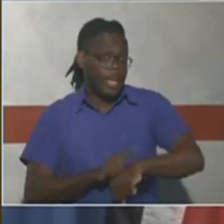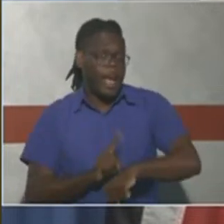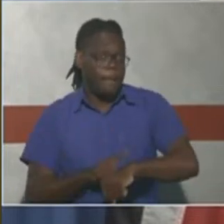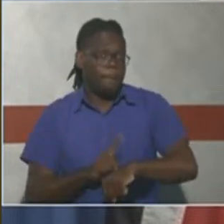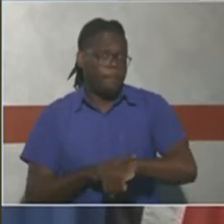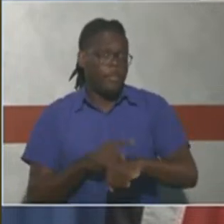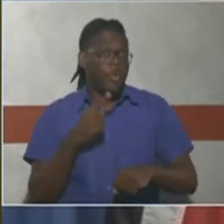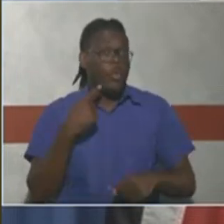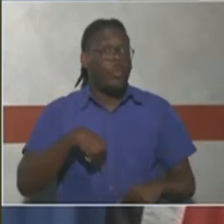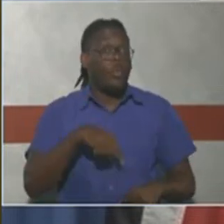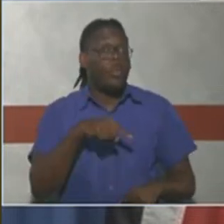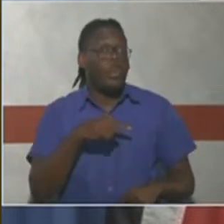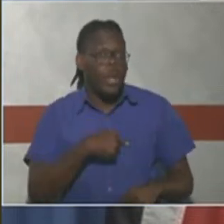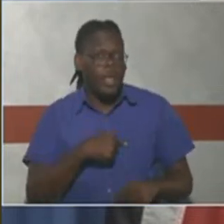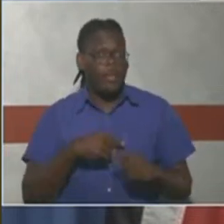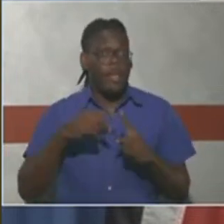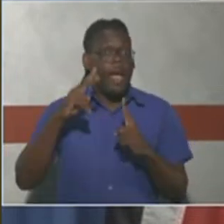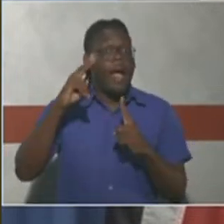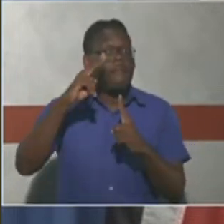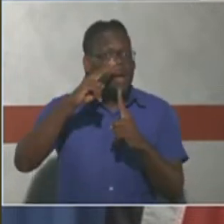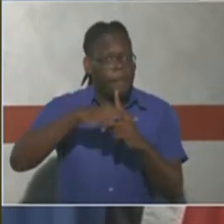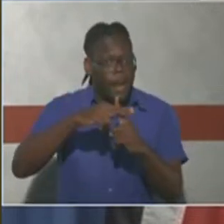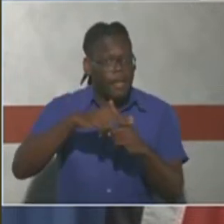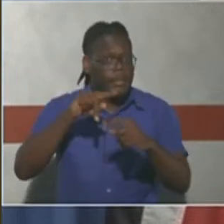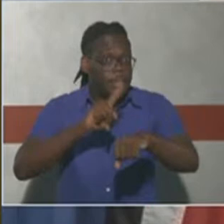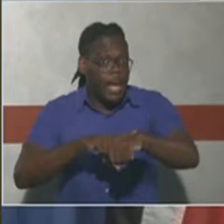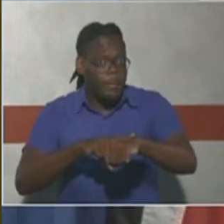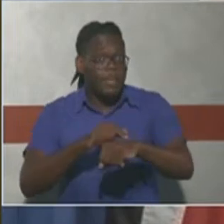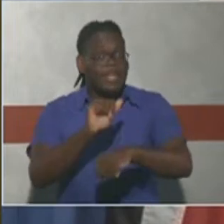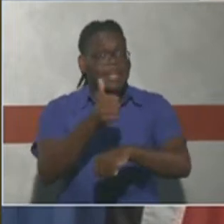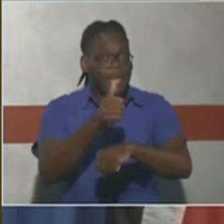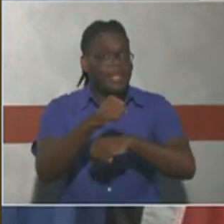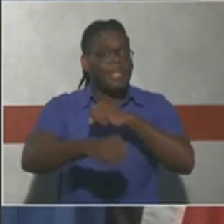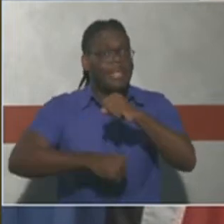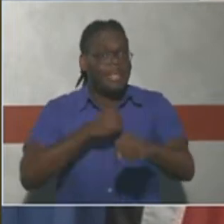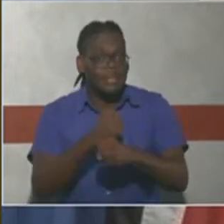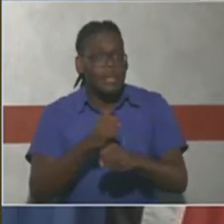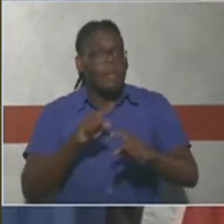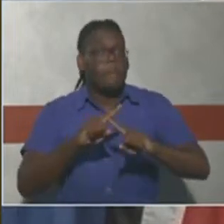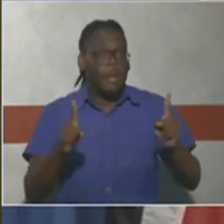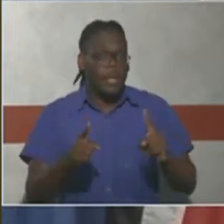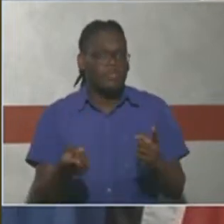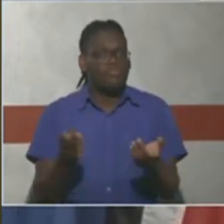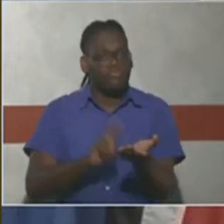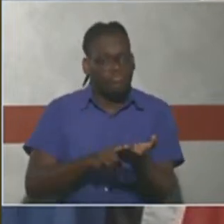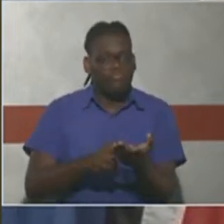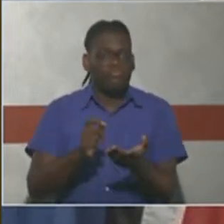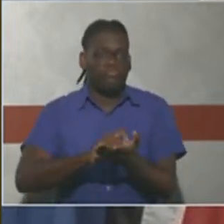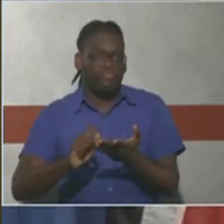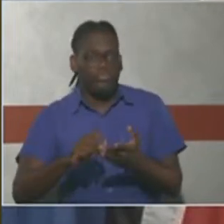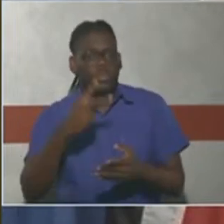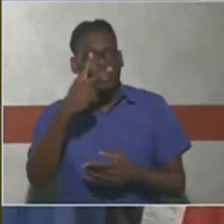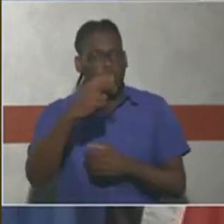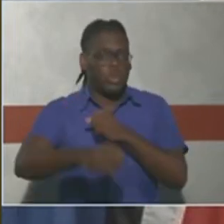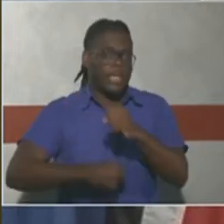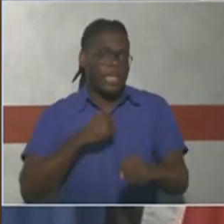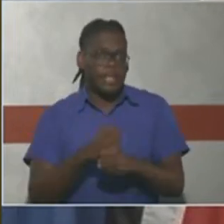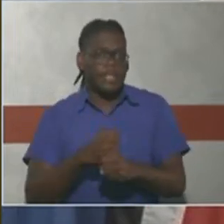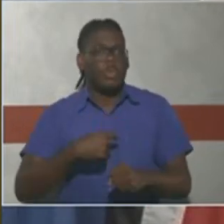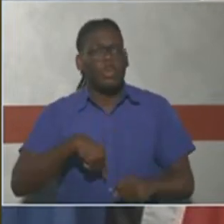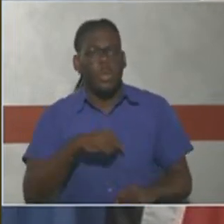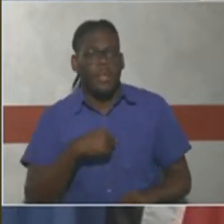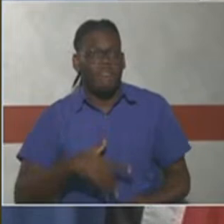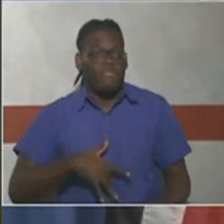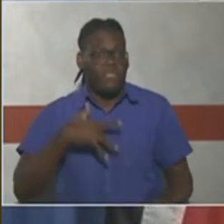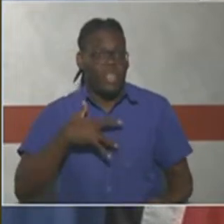years, and the option to continue is always there. But we are always optimistic, and we are